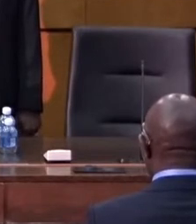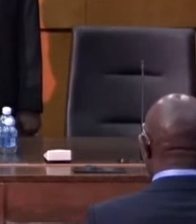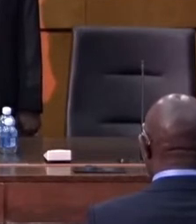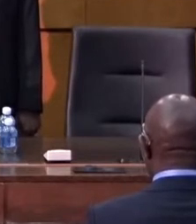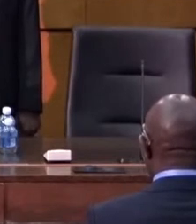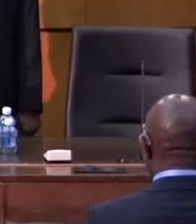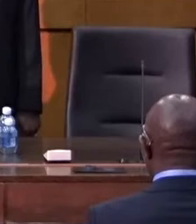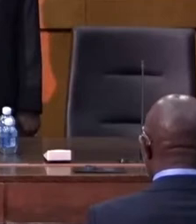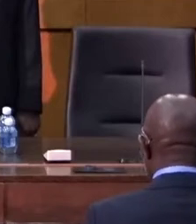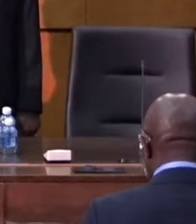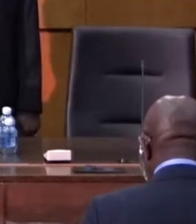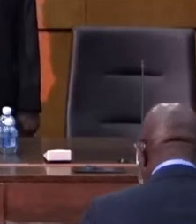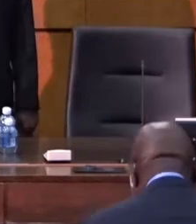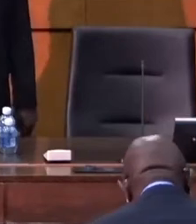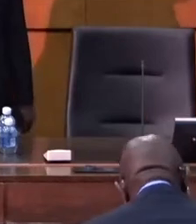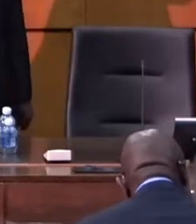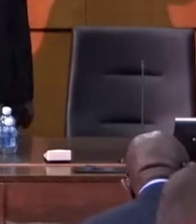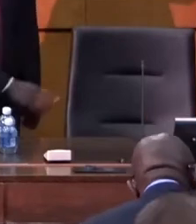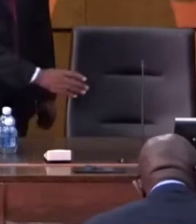Thank you. We may all be seated.